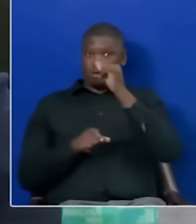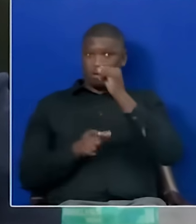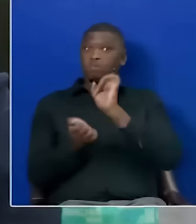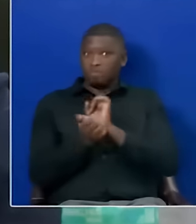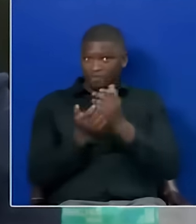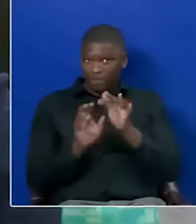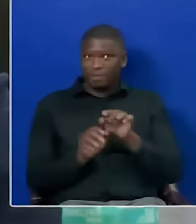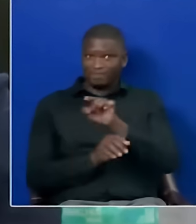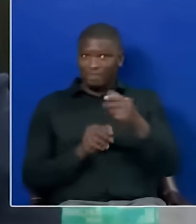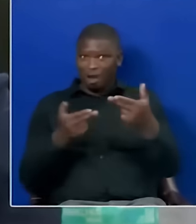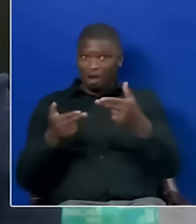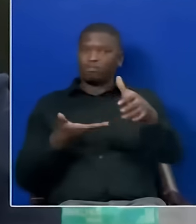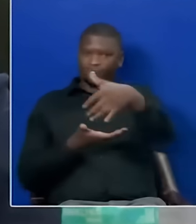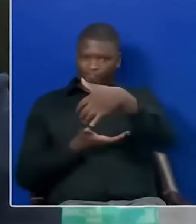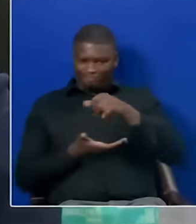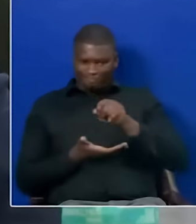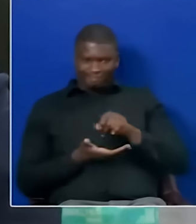And this entry